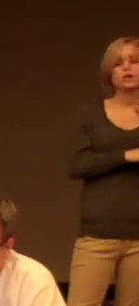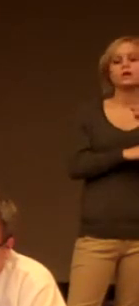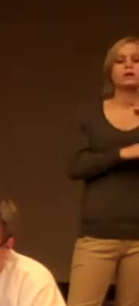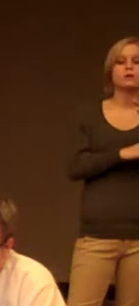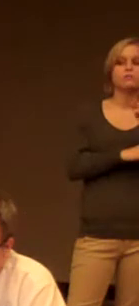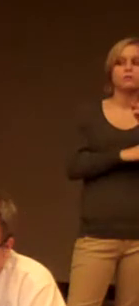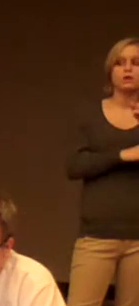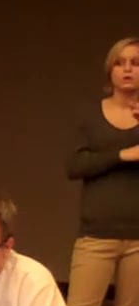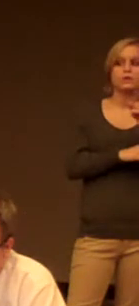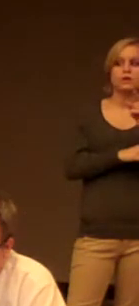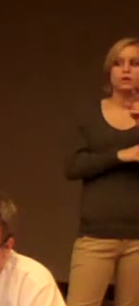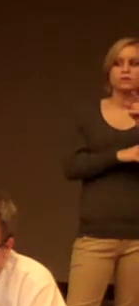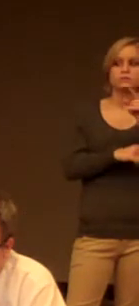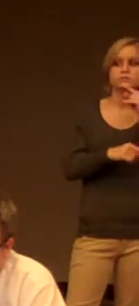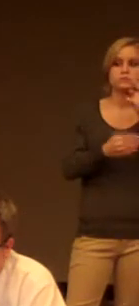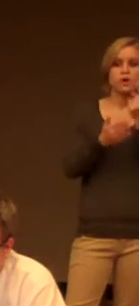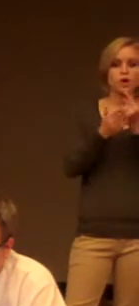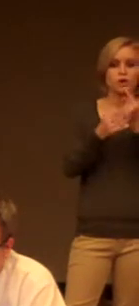well.